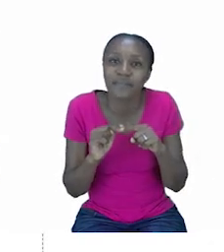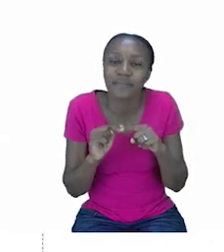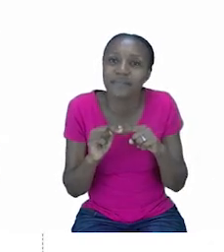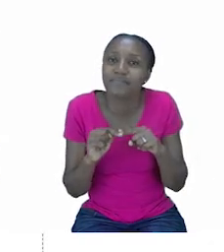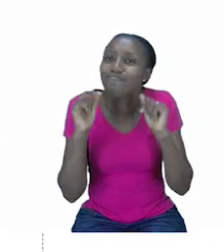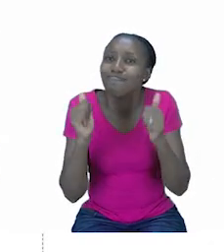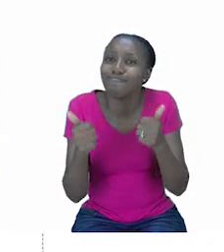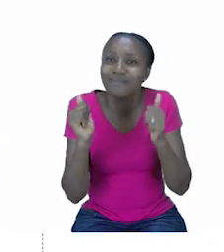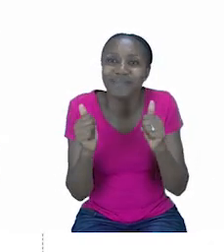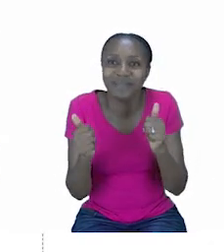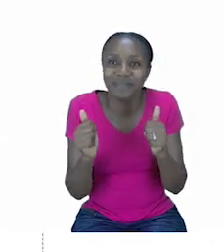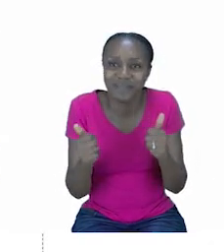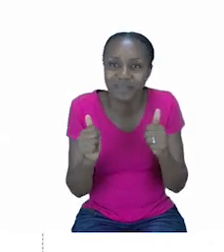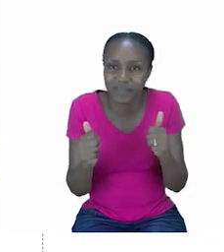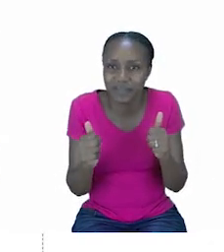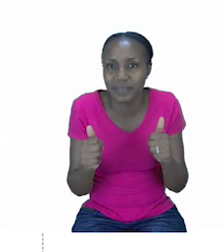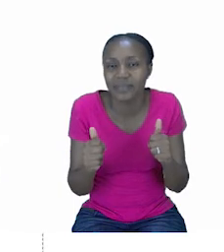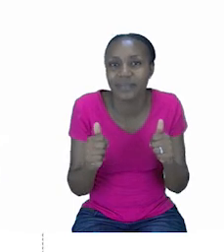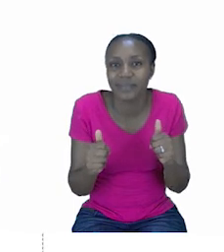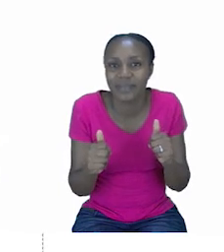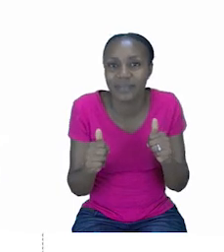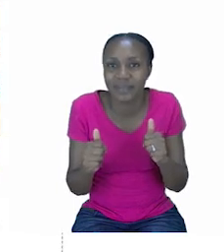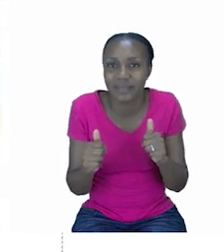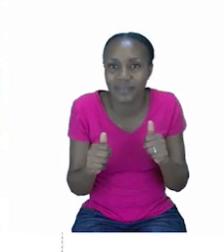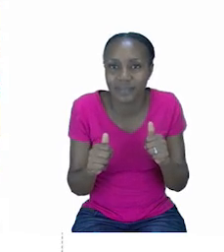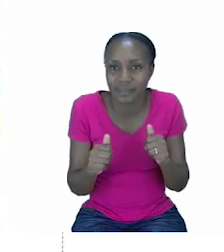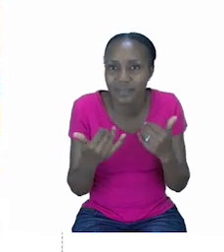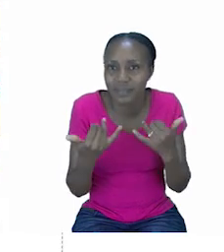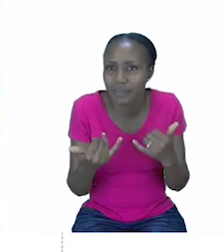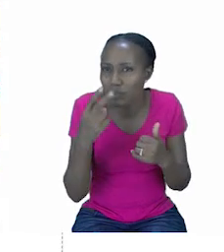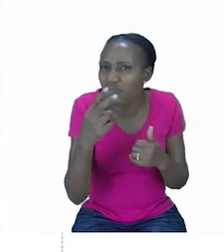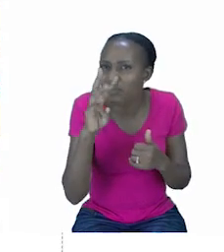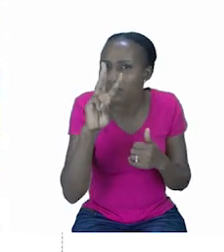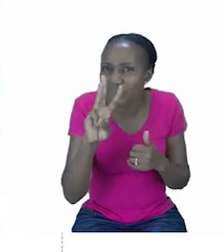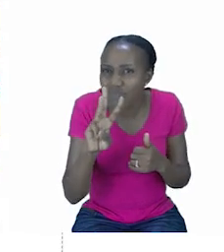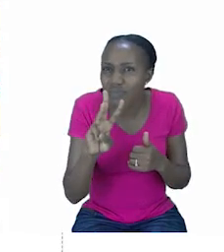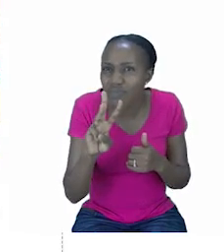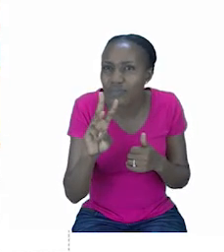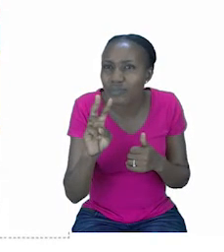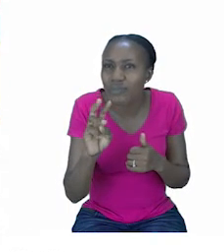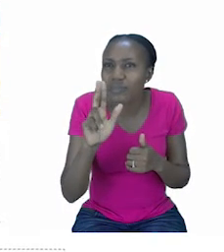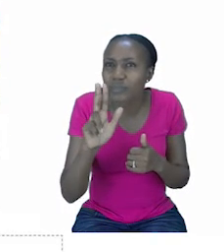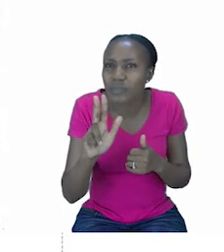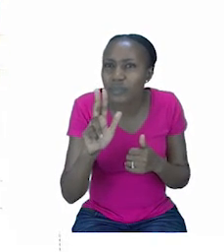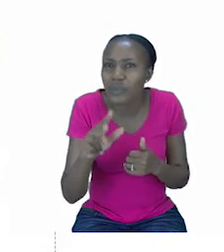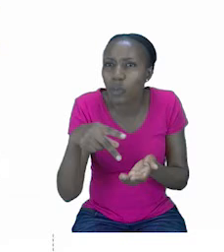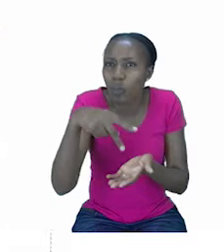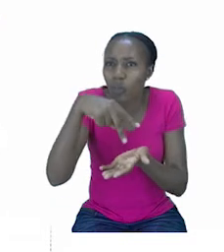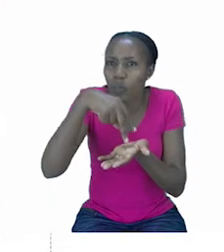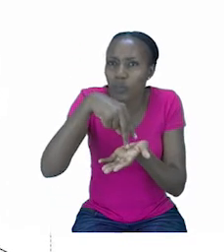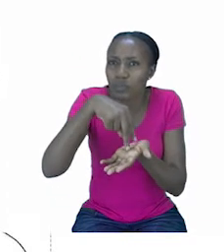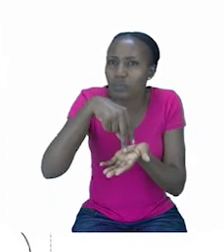Very good. Let us now move to the next one where there are three people and the man is